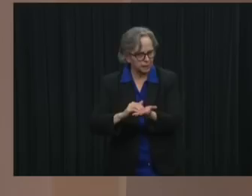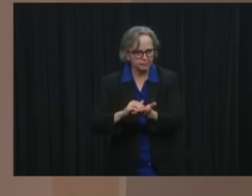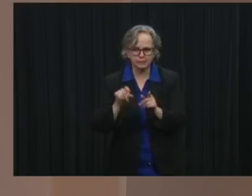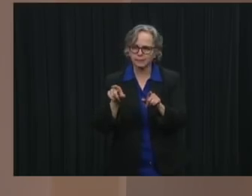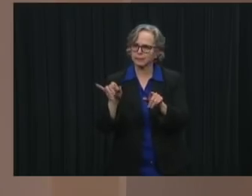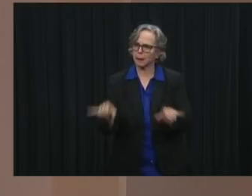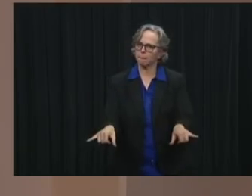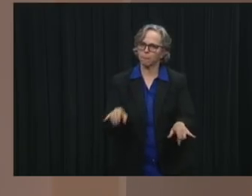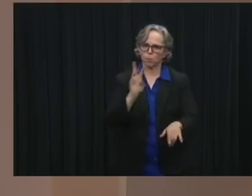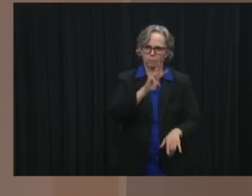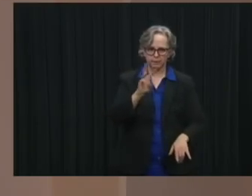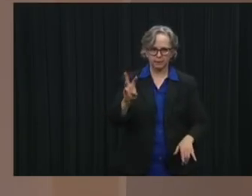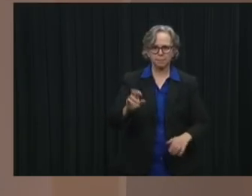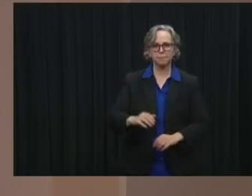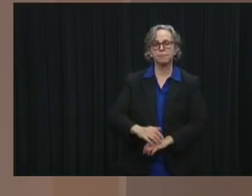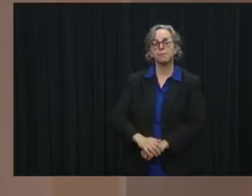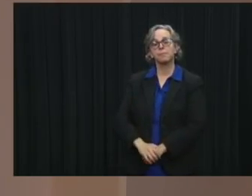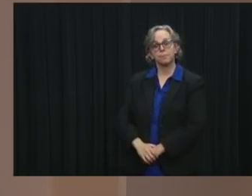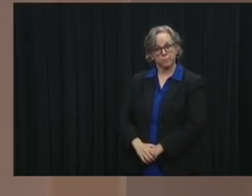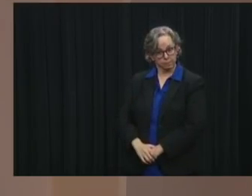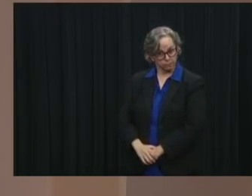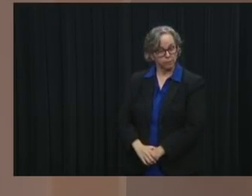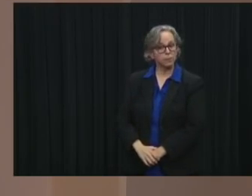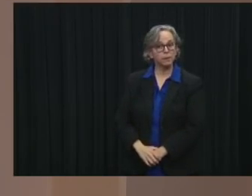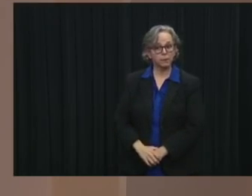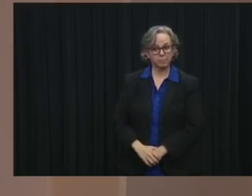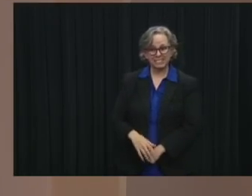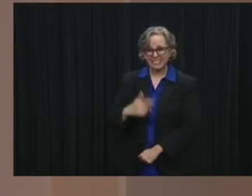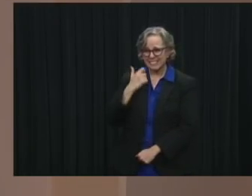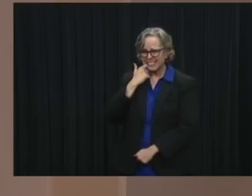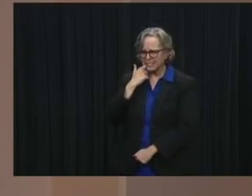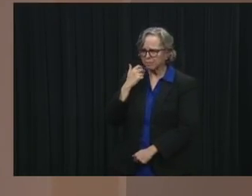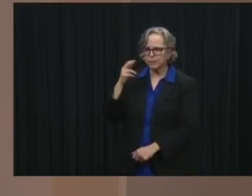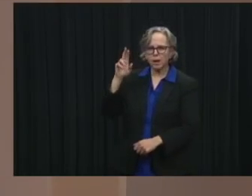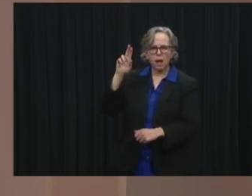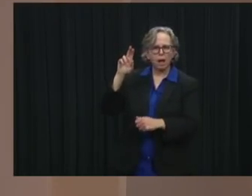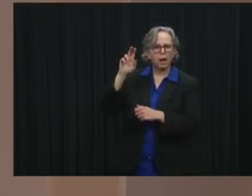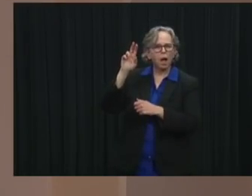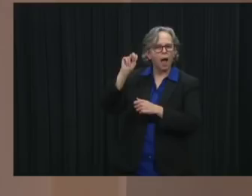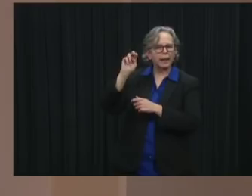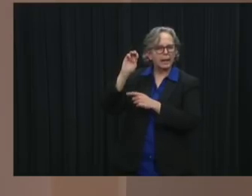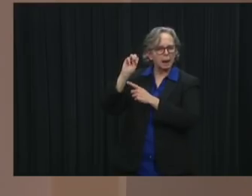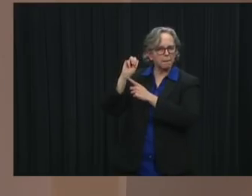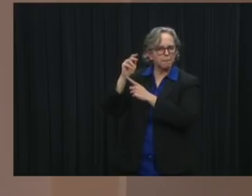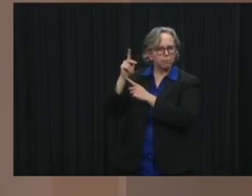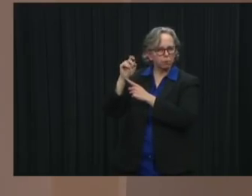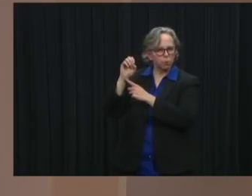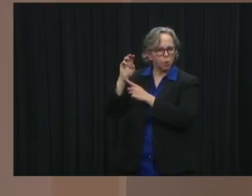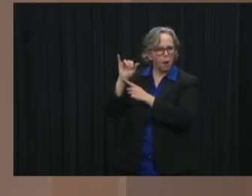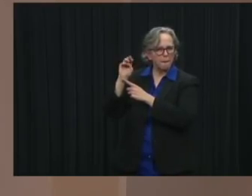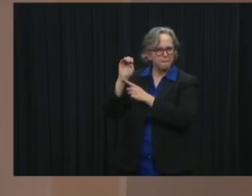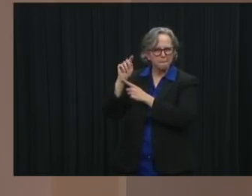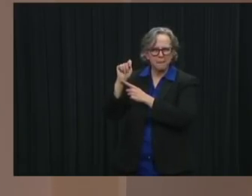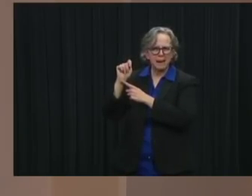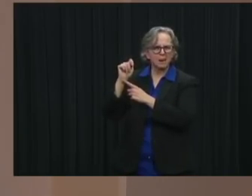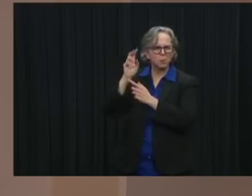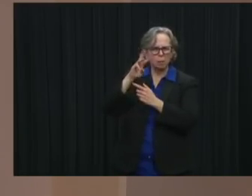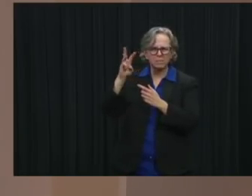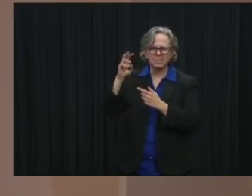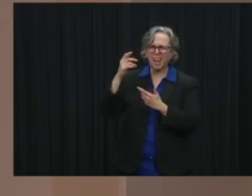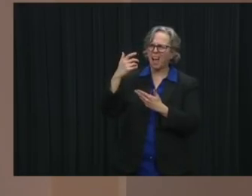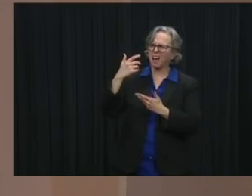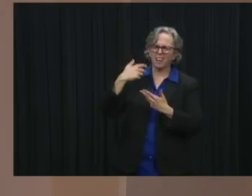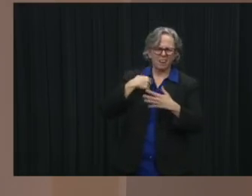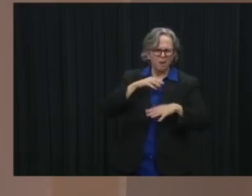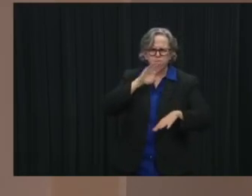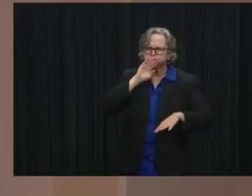website. The team worked diligently to get that fixed. It was up and running all day yesterday. It's been running so